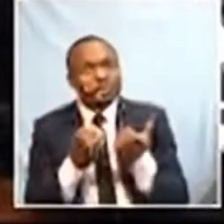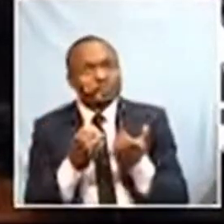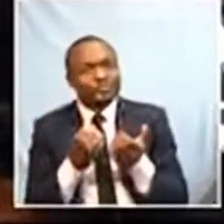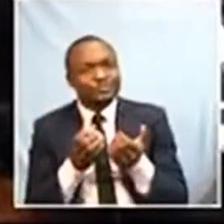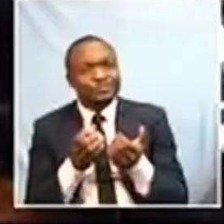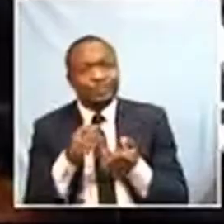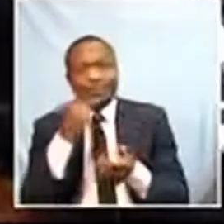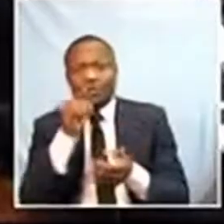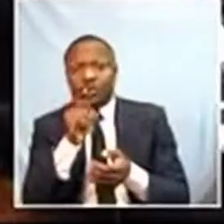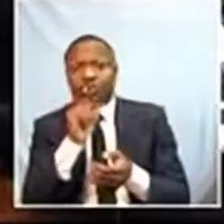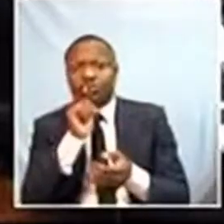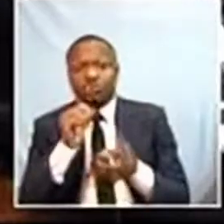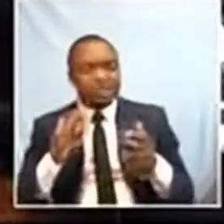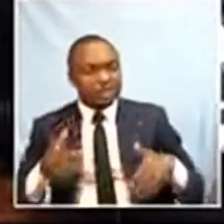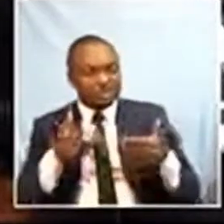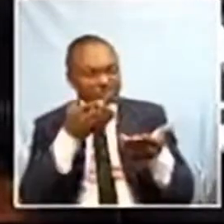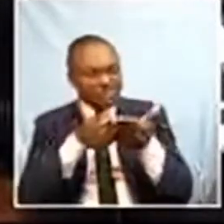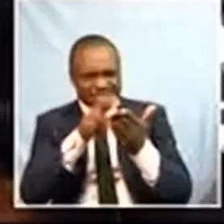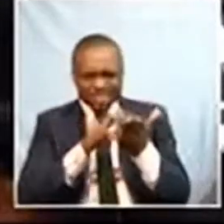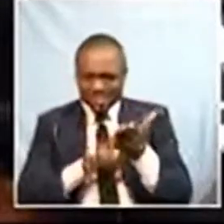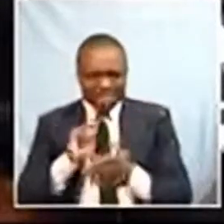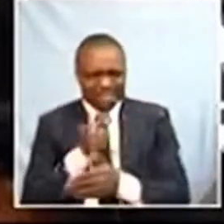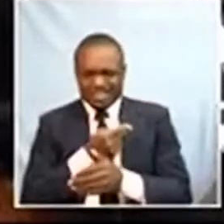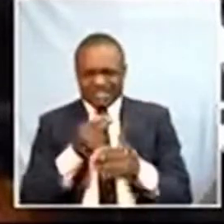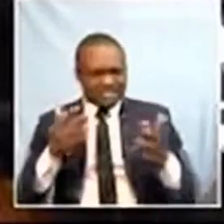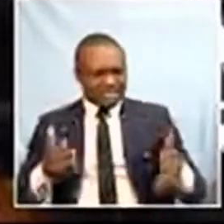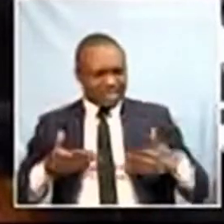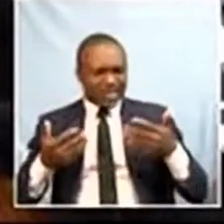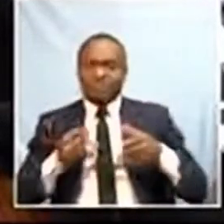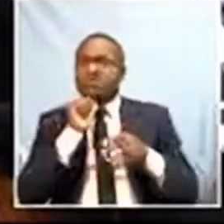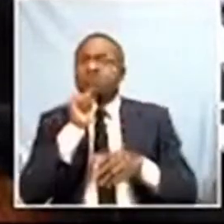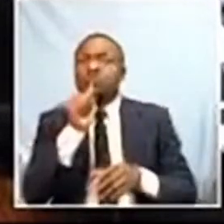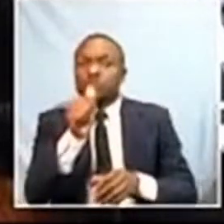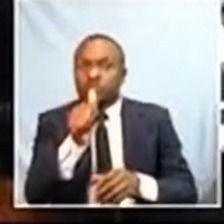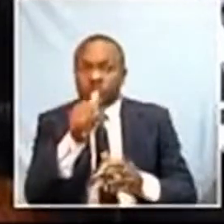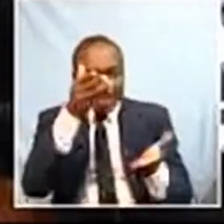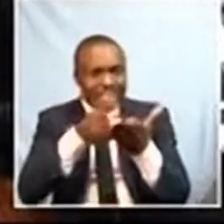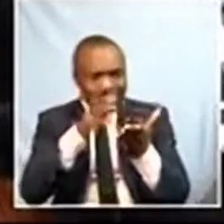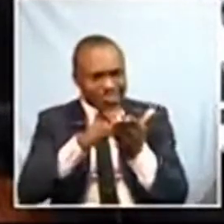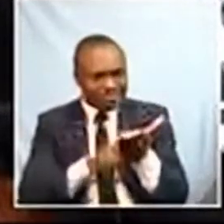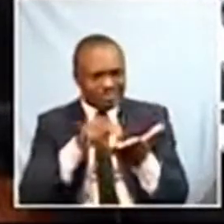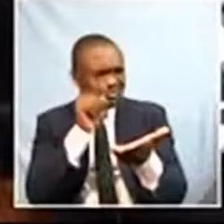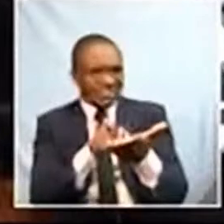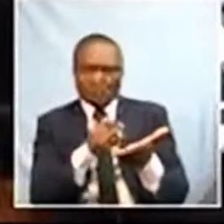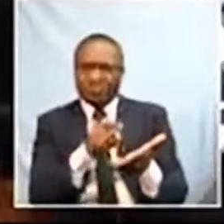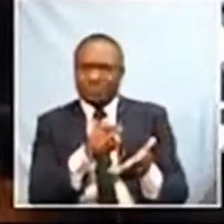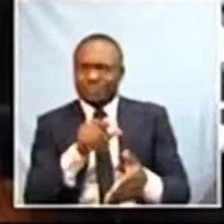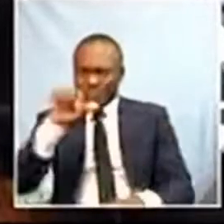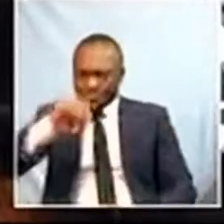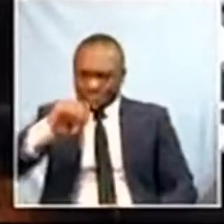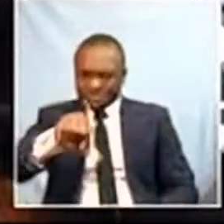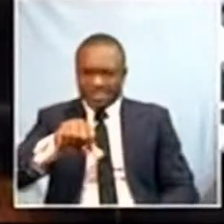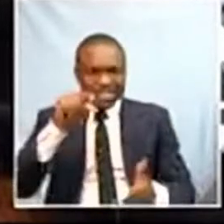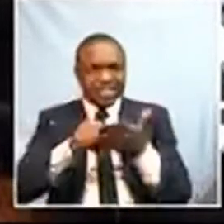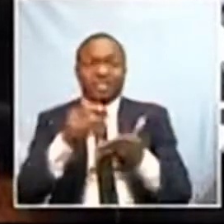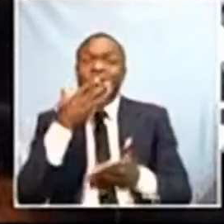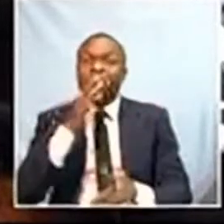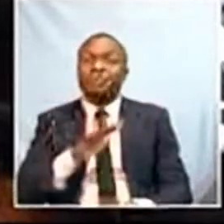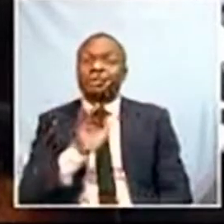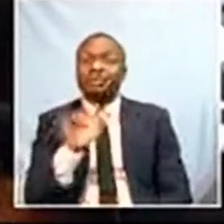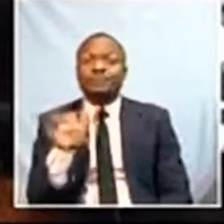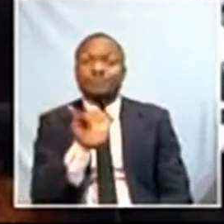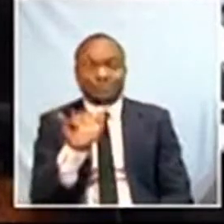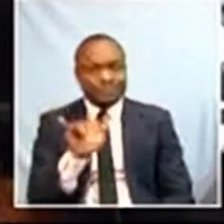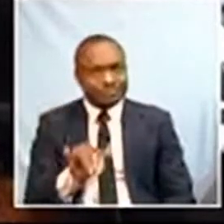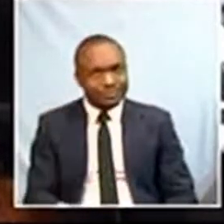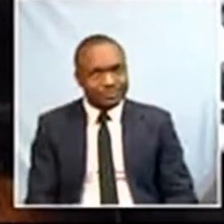So I'm saying we are not happy with this report. We are not happy with this report, and it should not be like this. This should not be a standard. We must, all